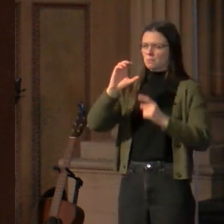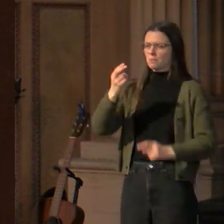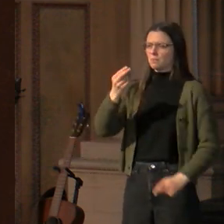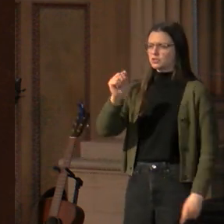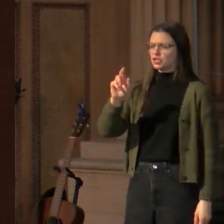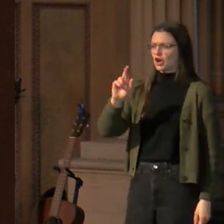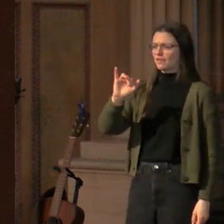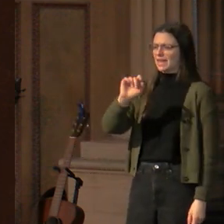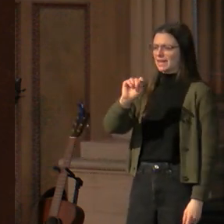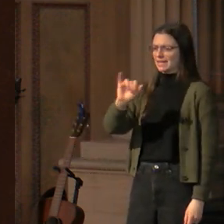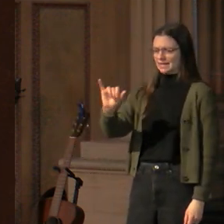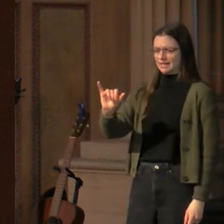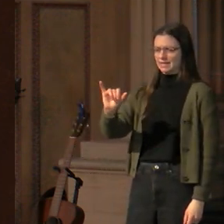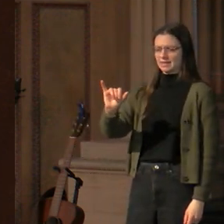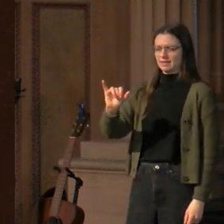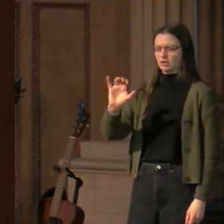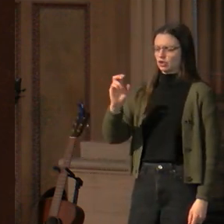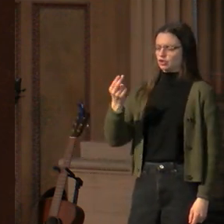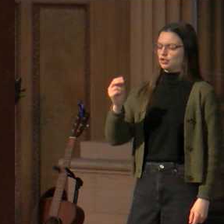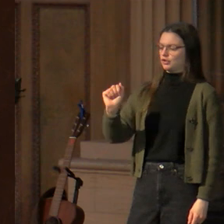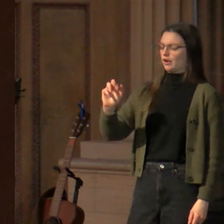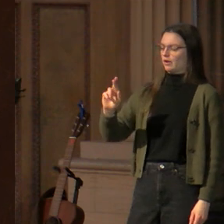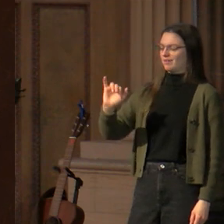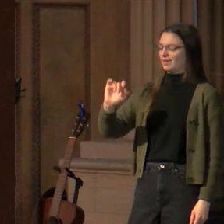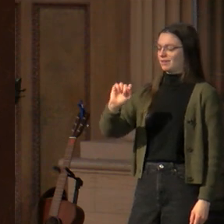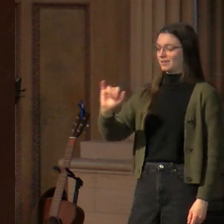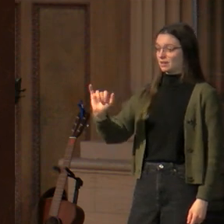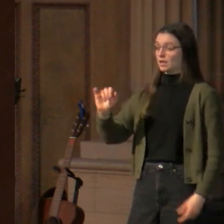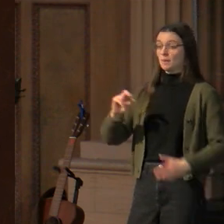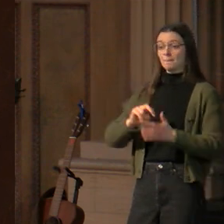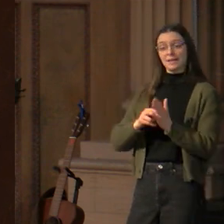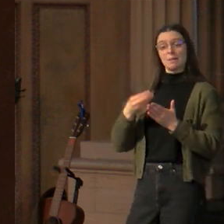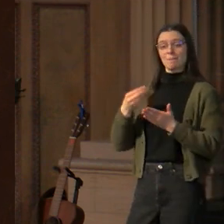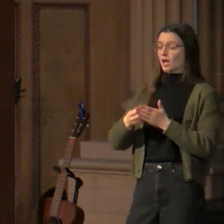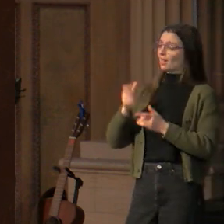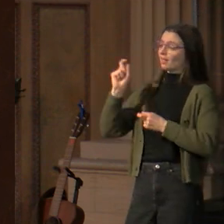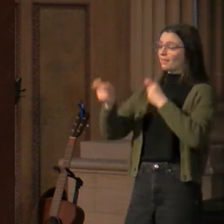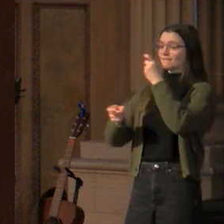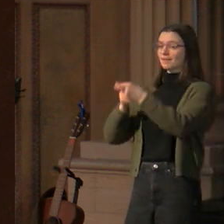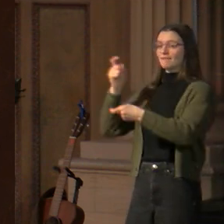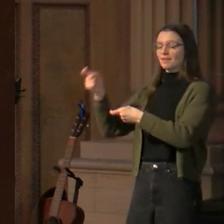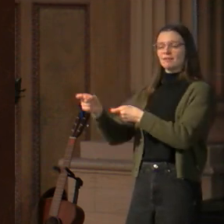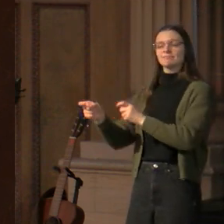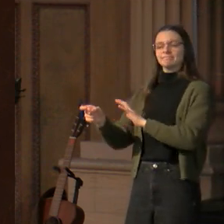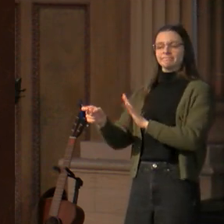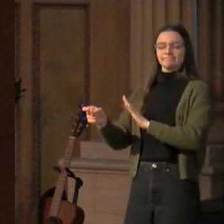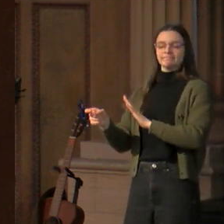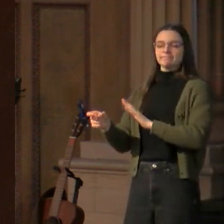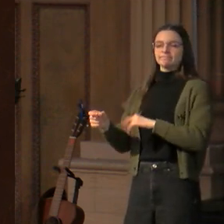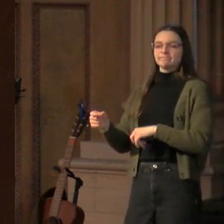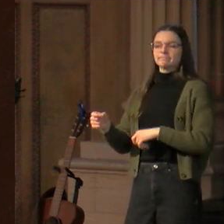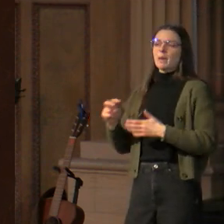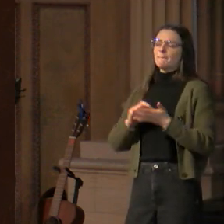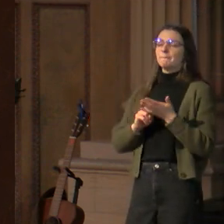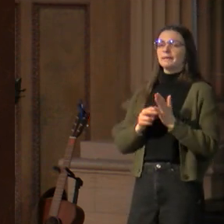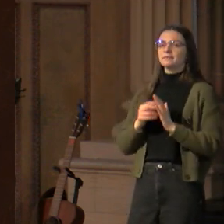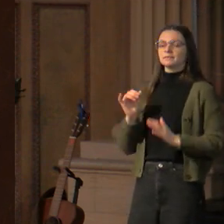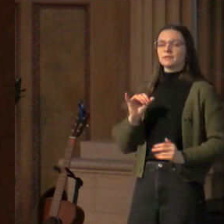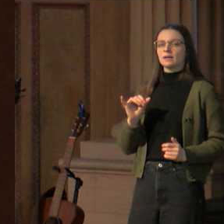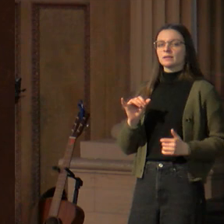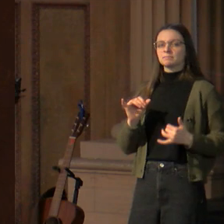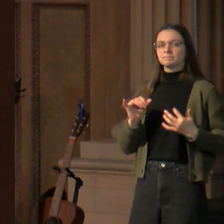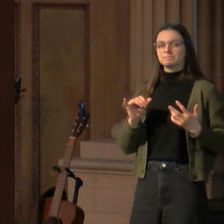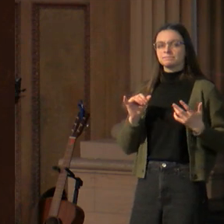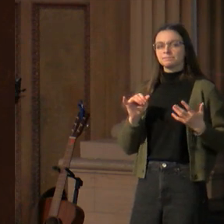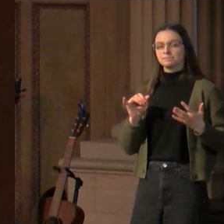word for charity, when we talk about this principle, doesn't mean giving money to a cause the way we might use charity today. It's basically the principle